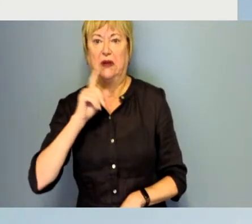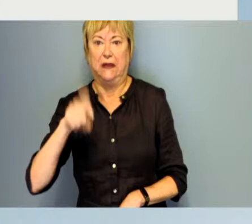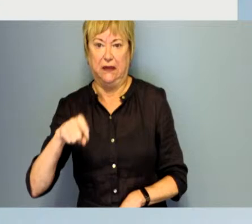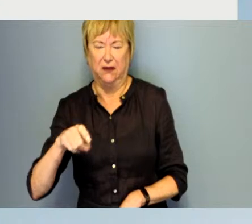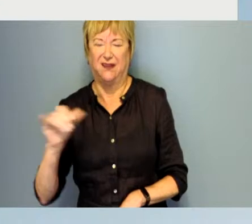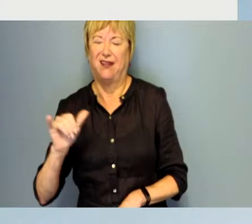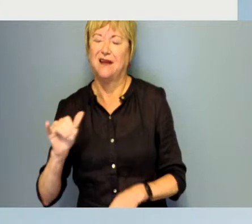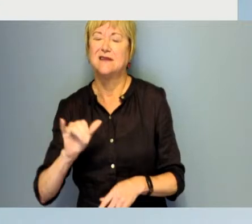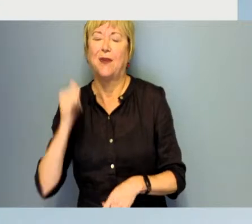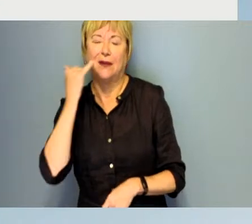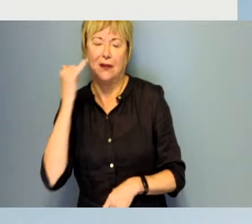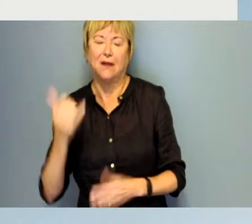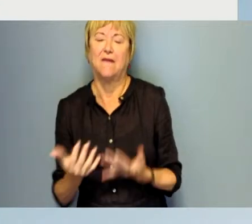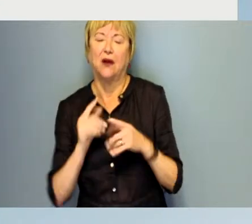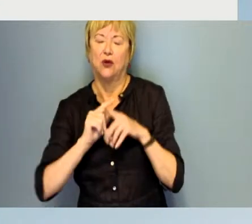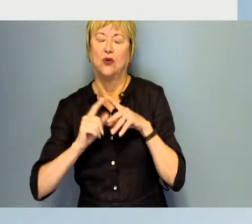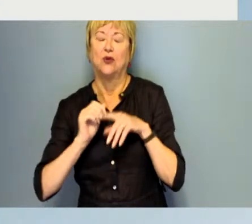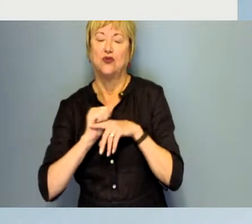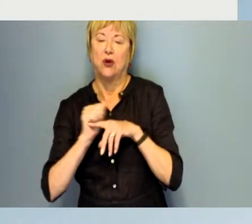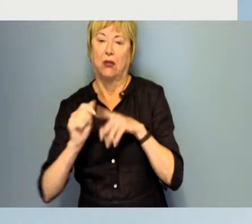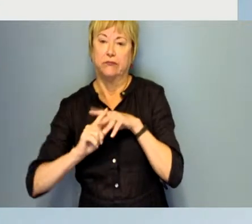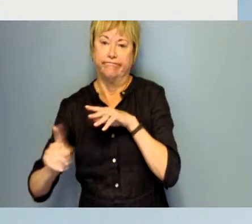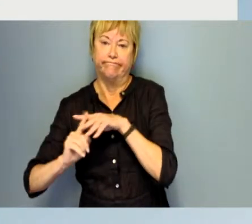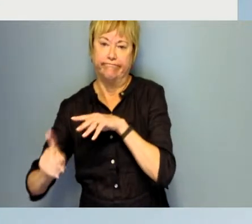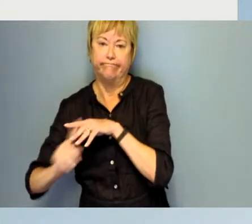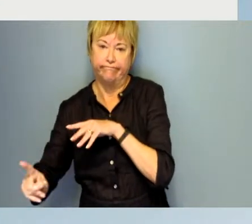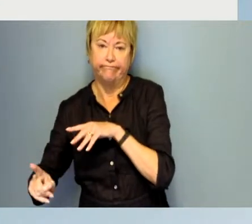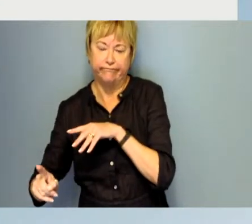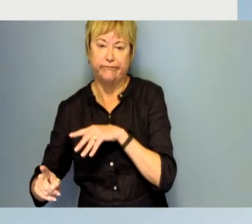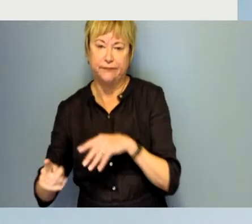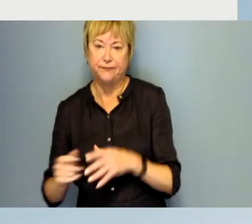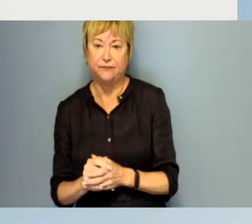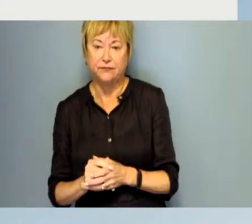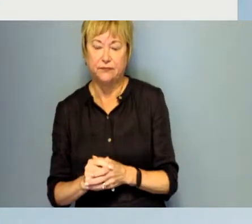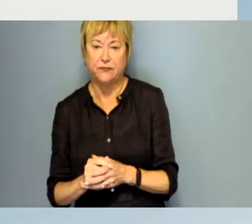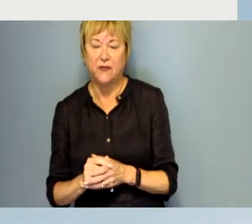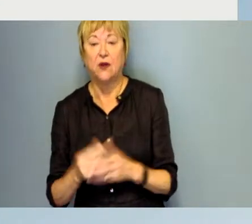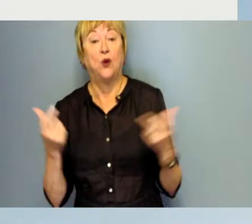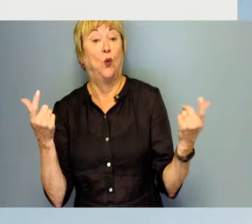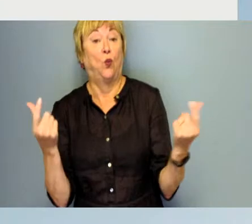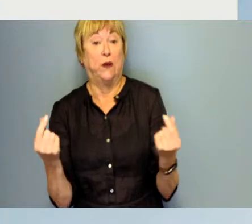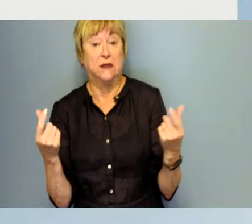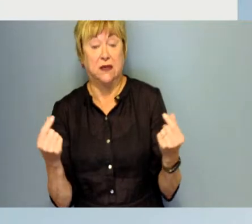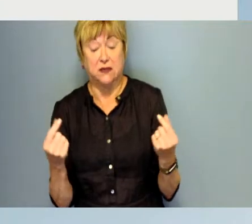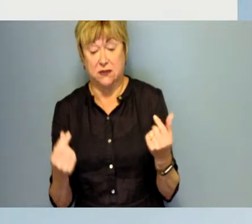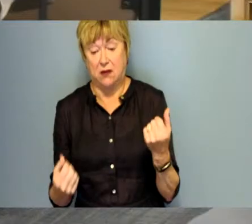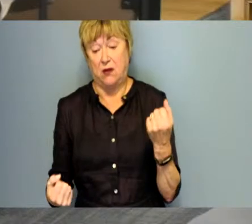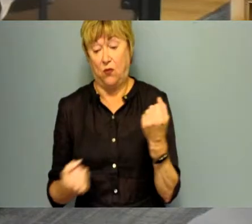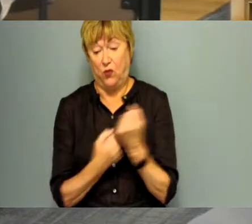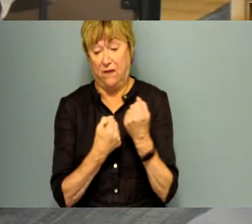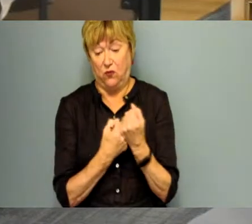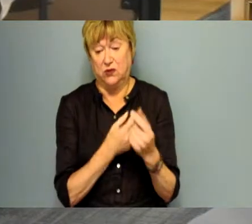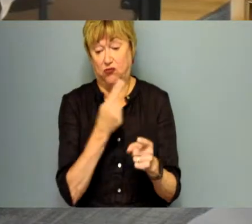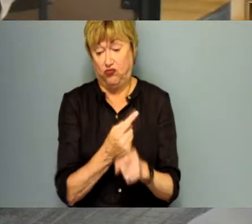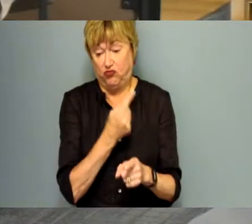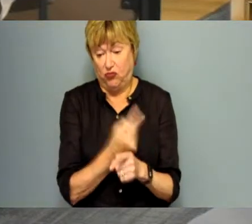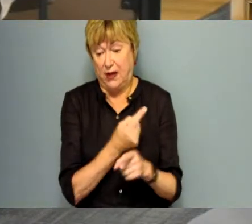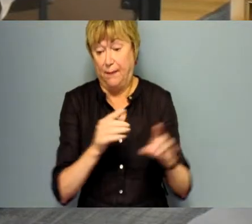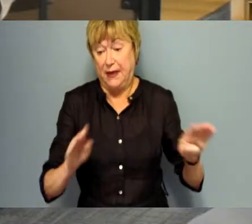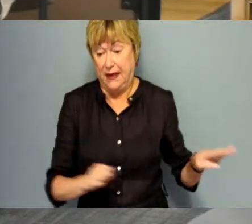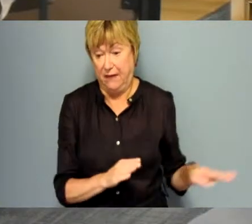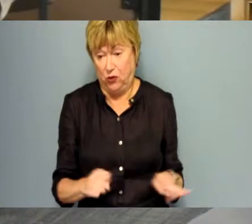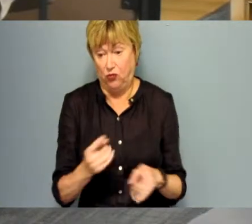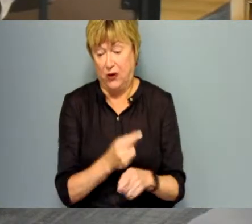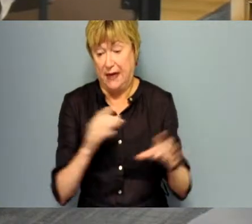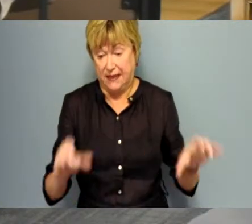kid. It's reinforcing the right activity and the right thing to do. Starting slowly